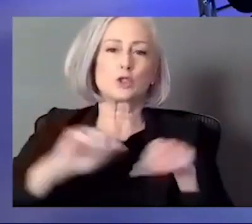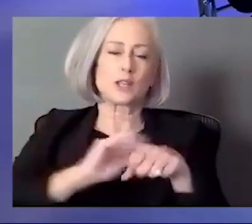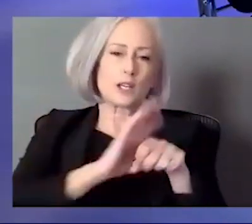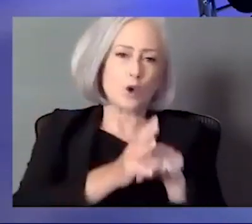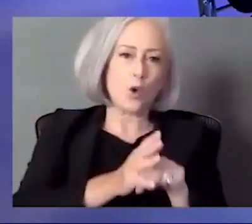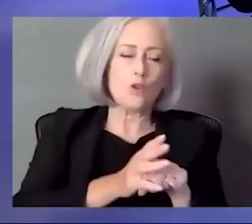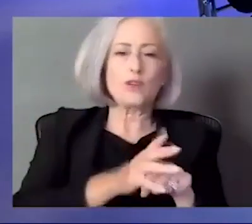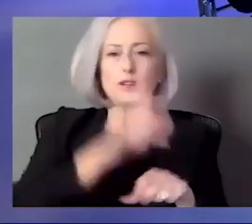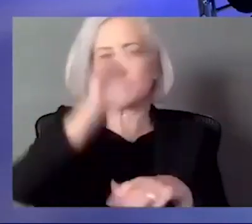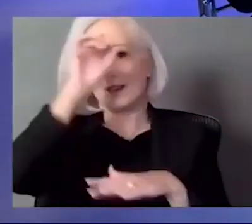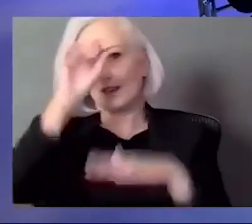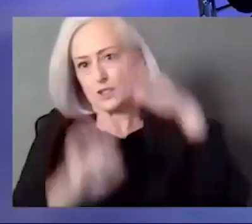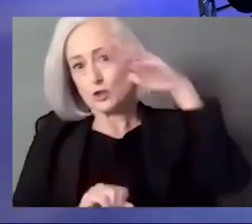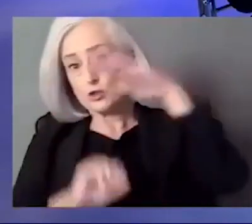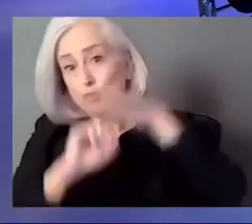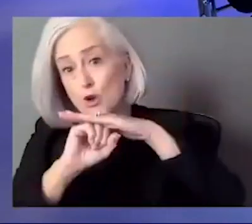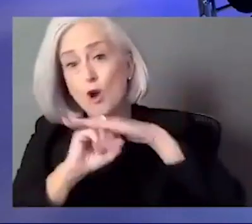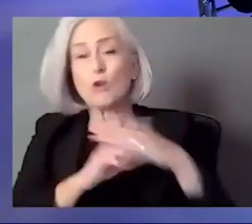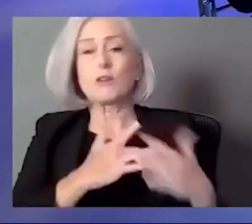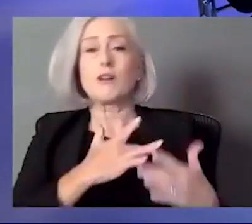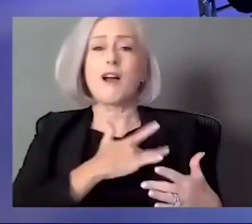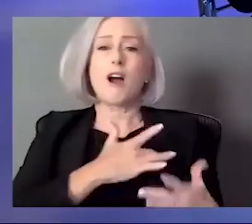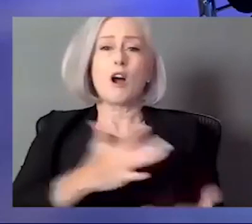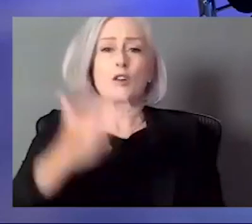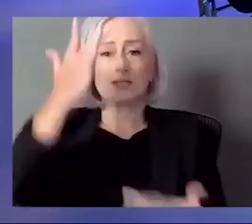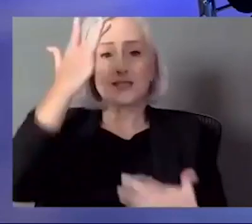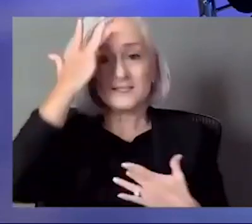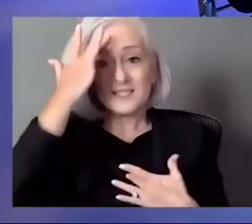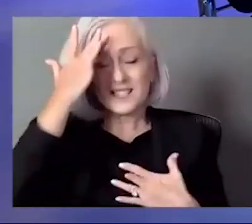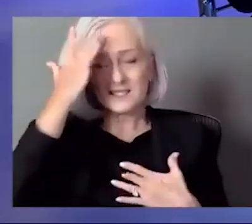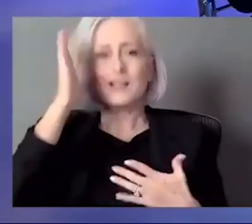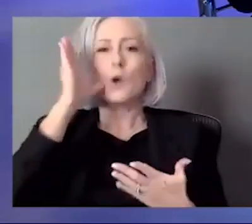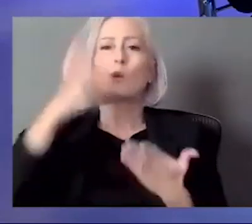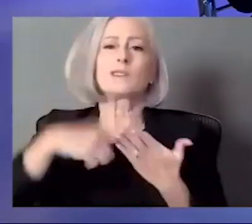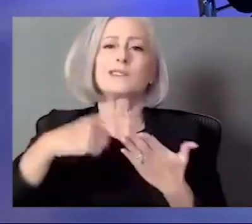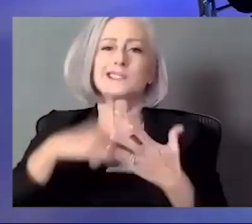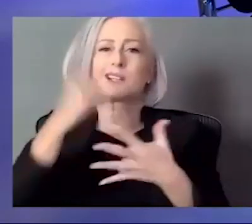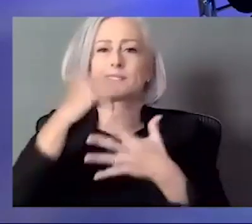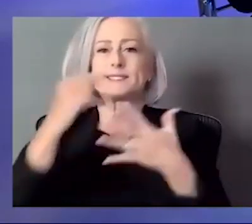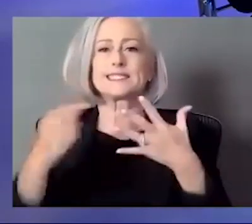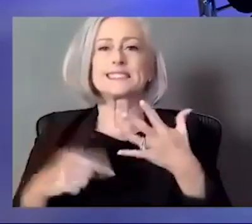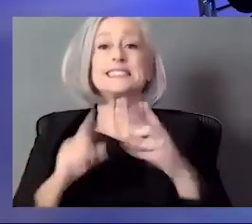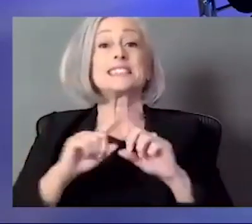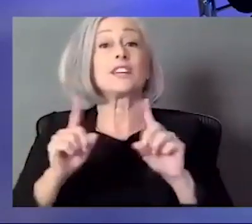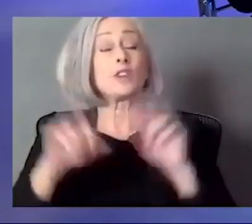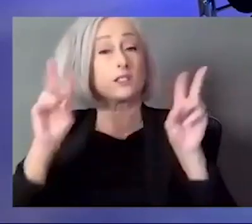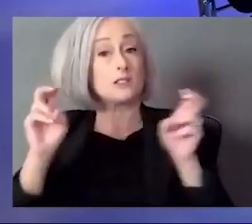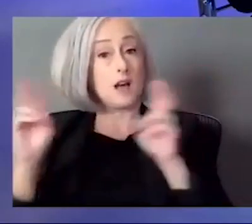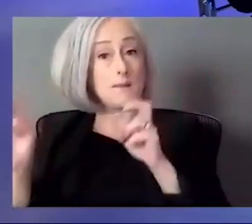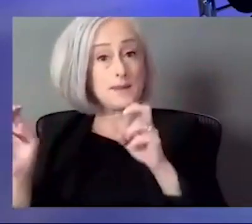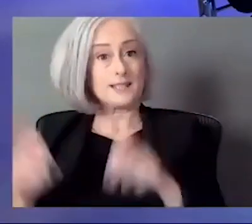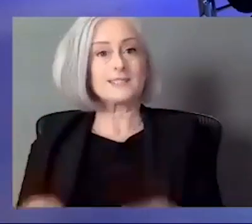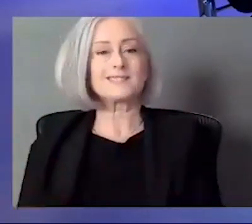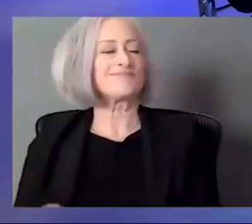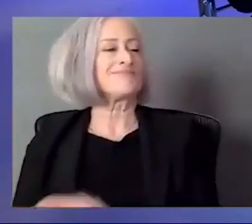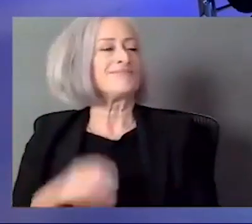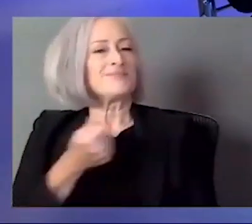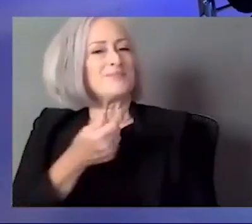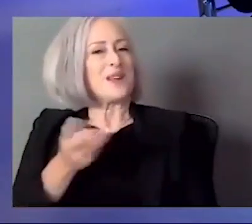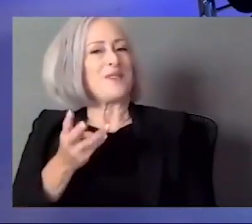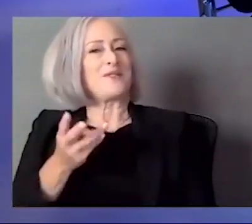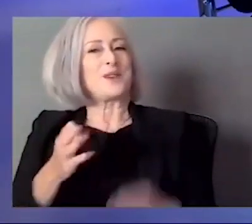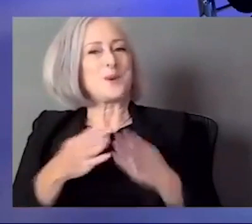So Yeah, so- Things are going to be out there, and we're going to be talking a lot about them. So And this a all few starts next. A few public infections, right? Other than COVID. That's